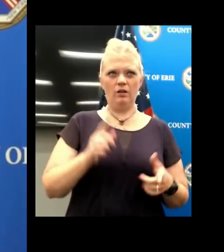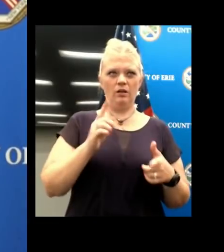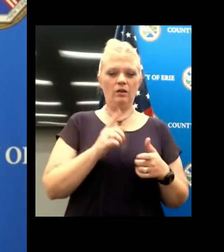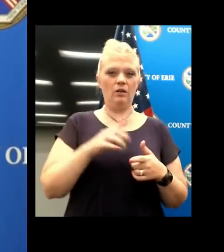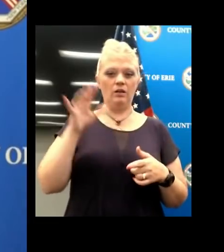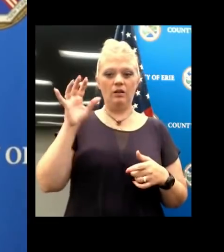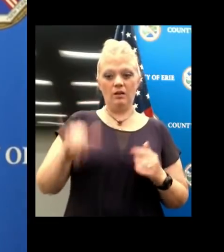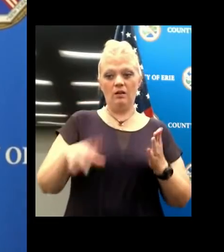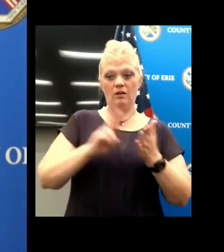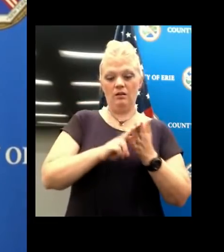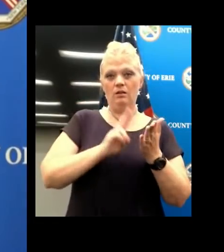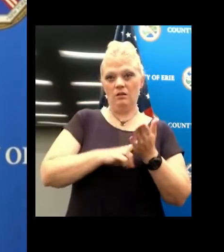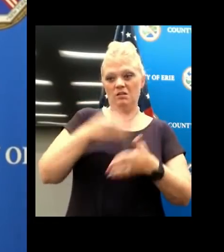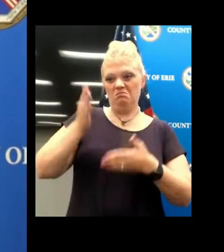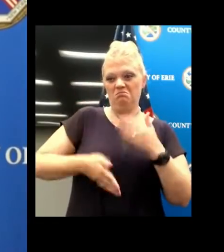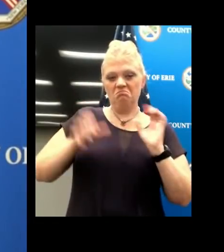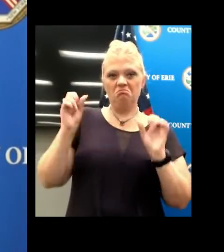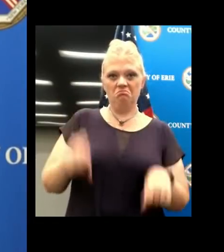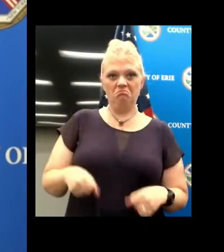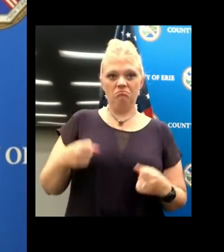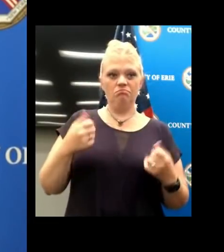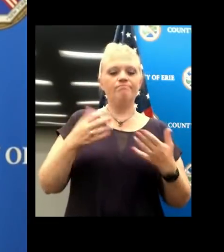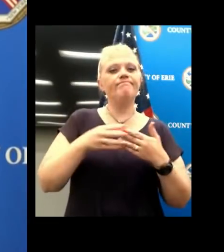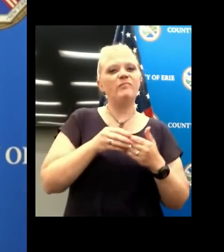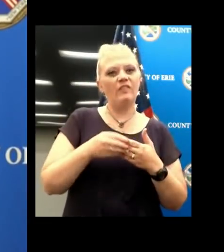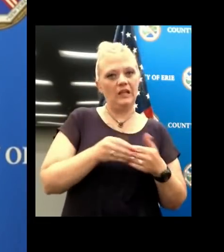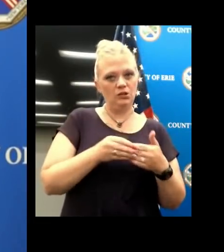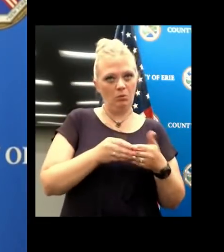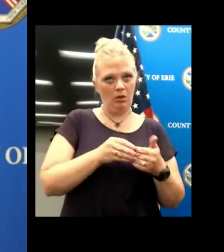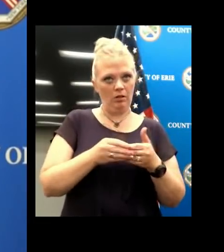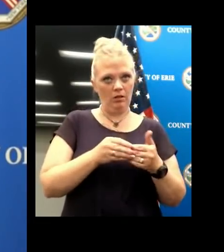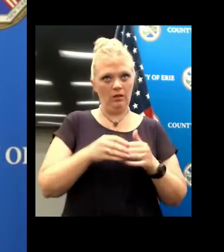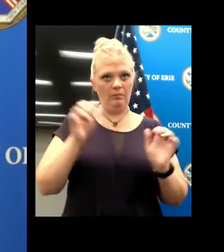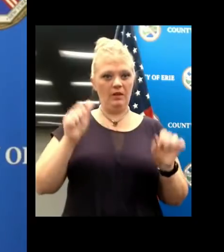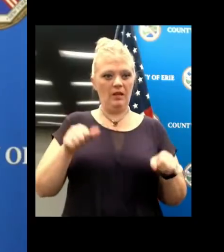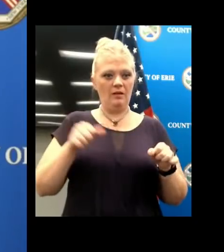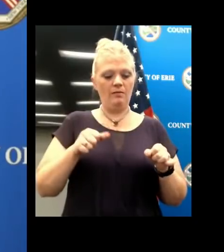that contract. So again, we're trying to be flexible and be able to